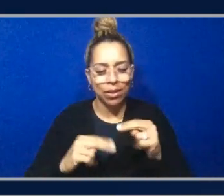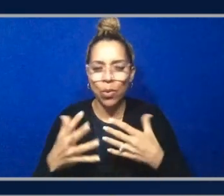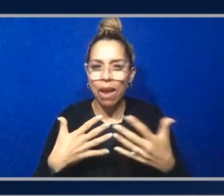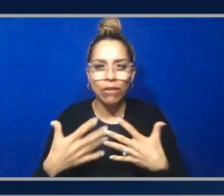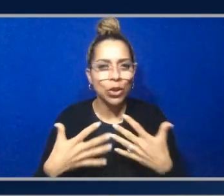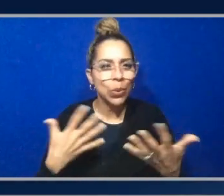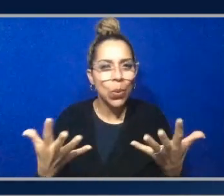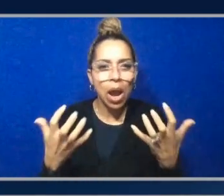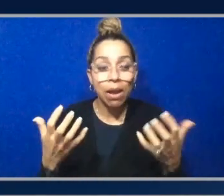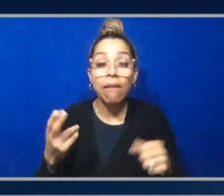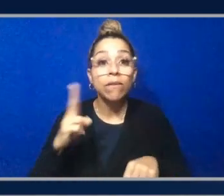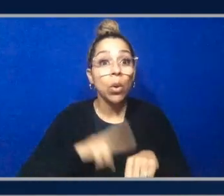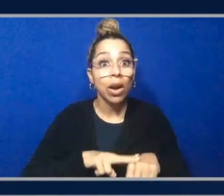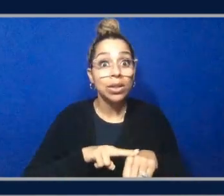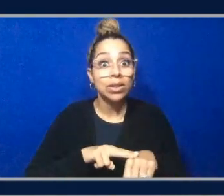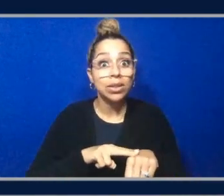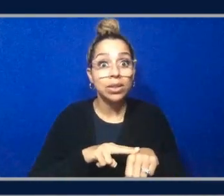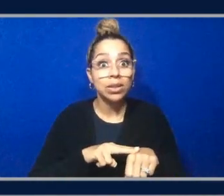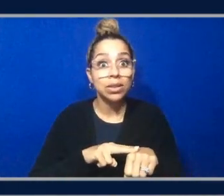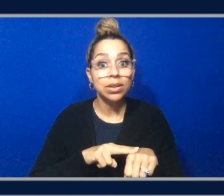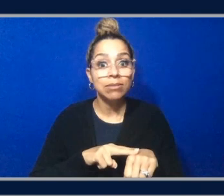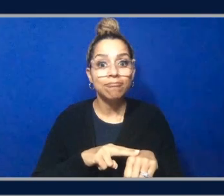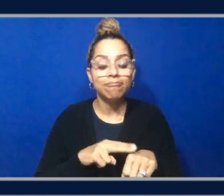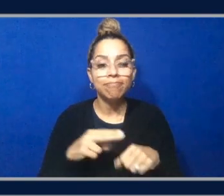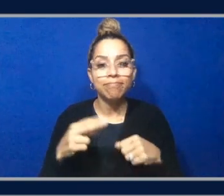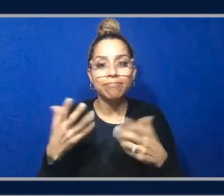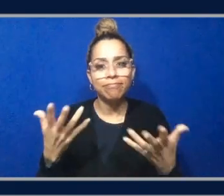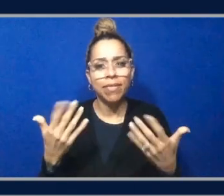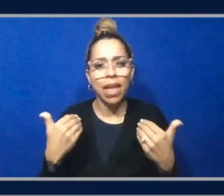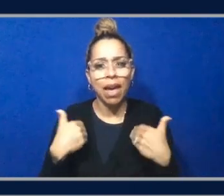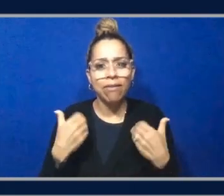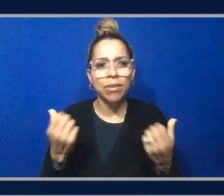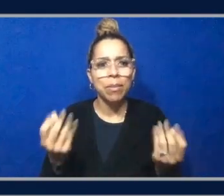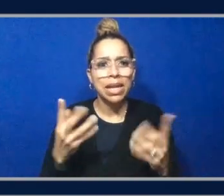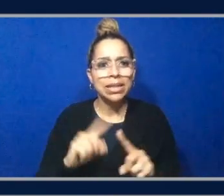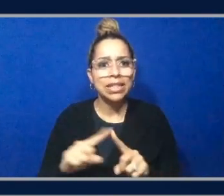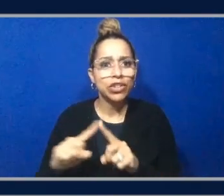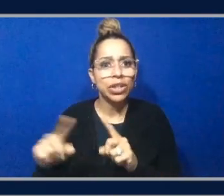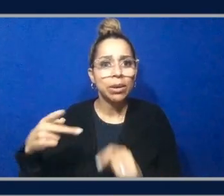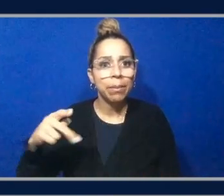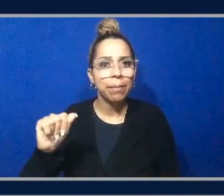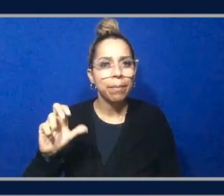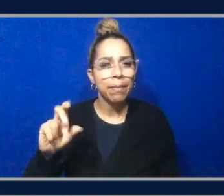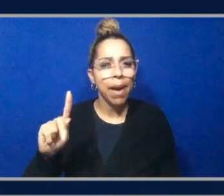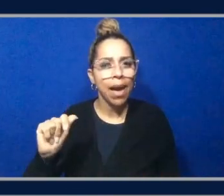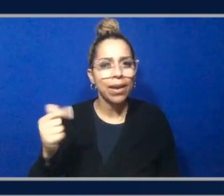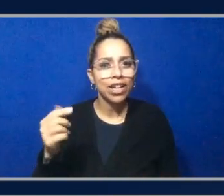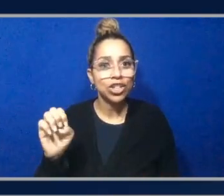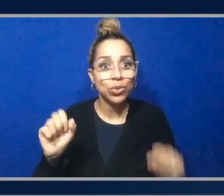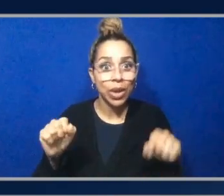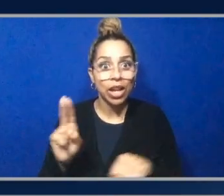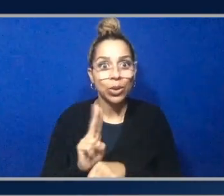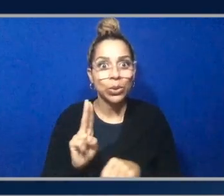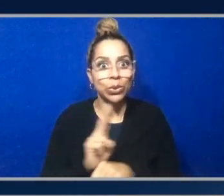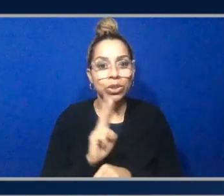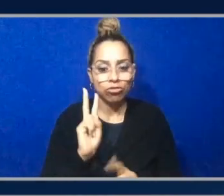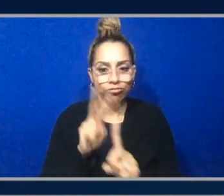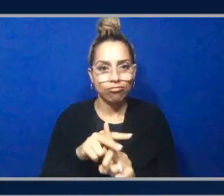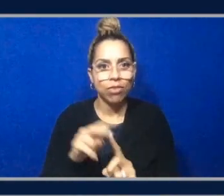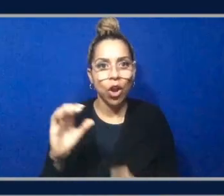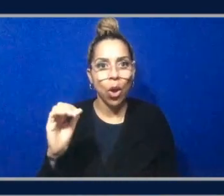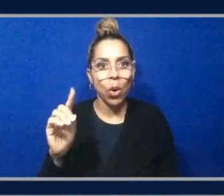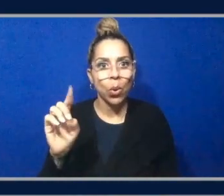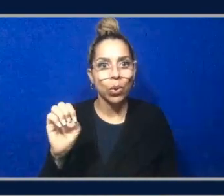of course, there's a lot of packages that you can use to use code in Minecraft, and that's